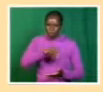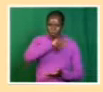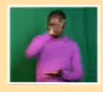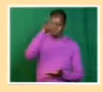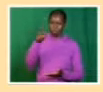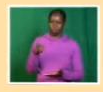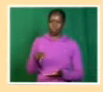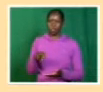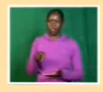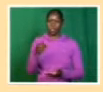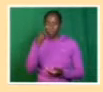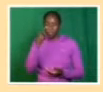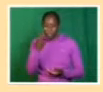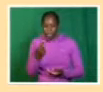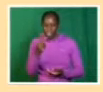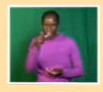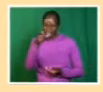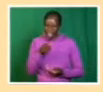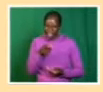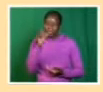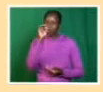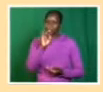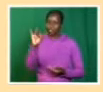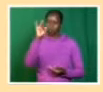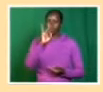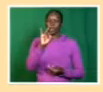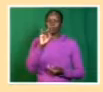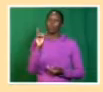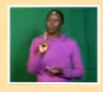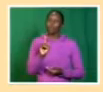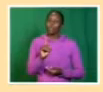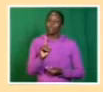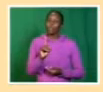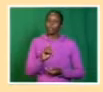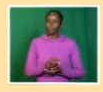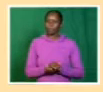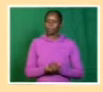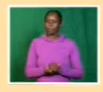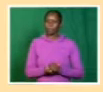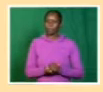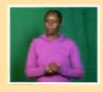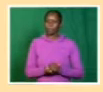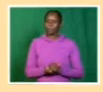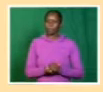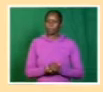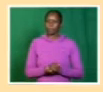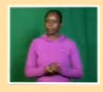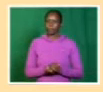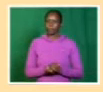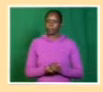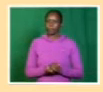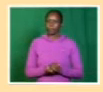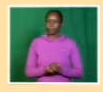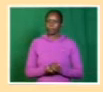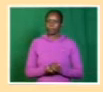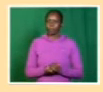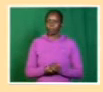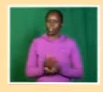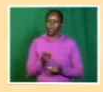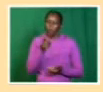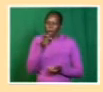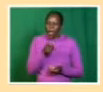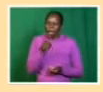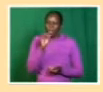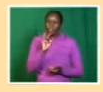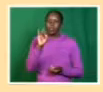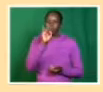the coefficient of x squared. What is the coefficient of x squared? Sorry, what is the coefficient of x squared?